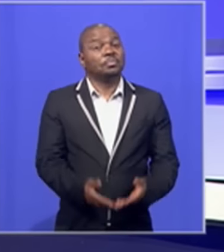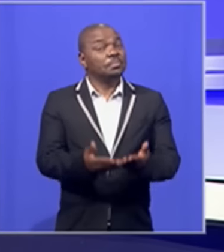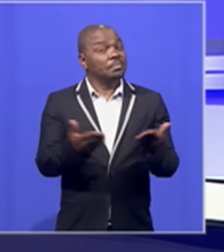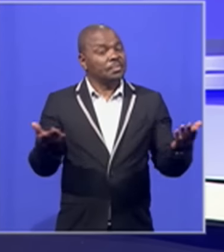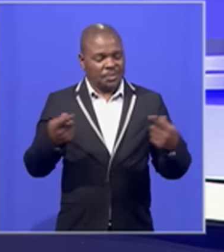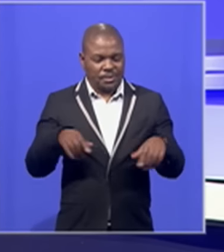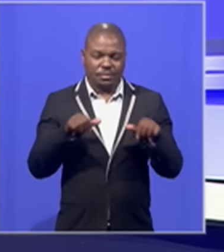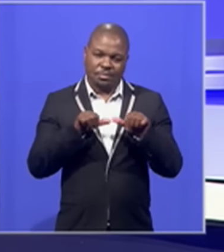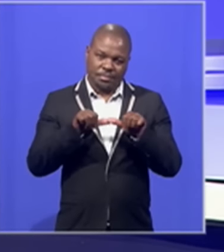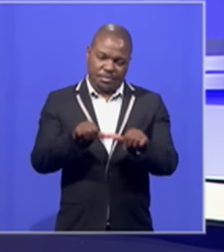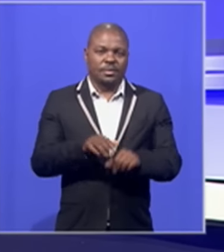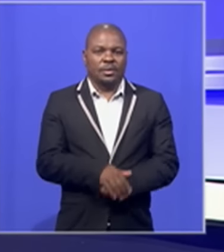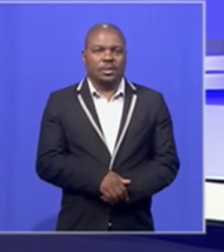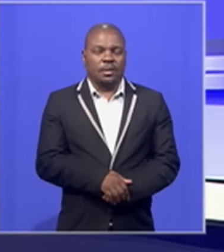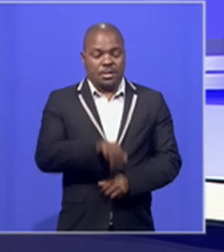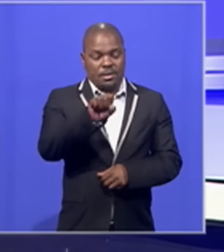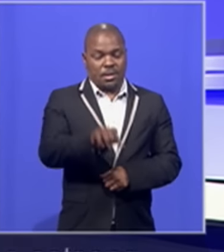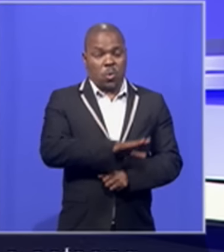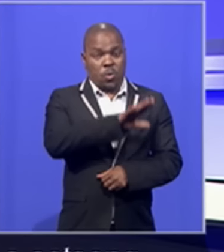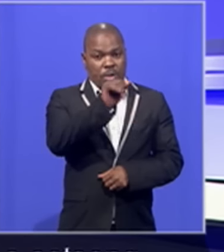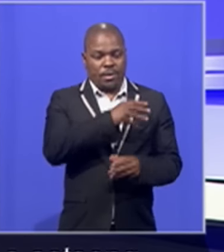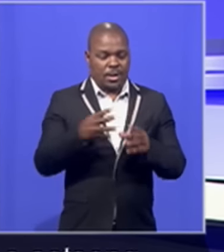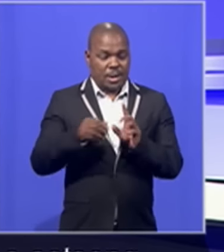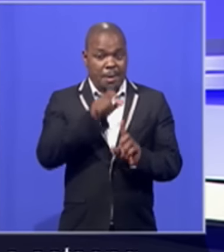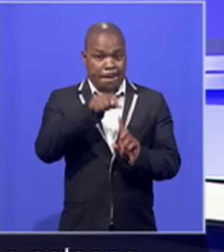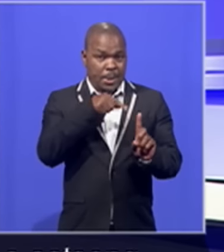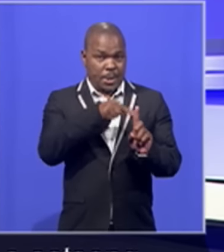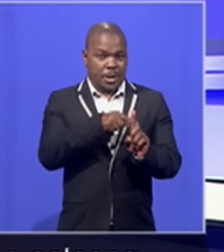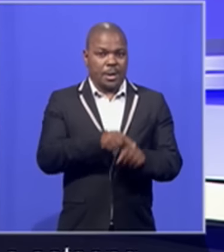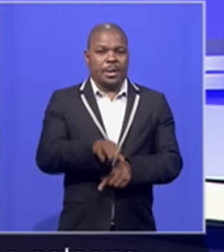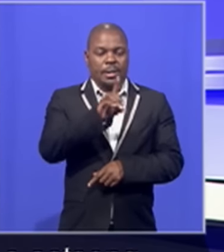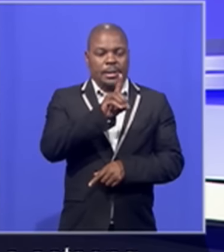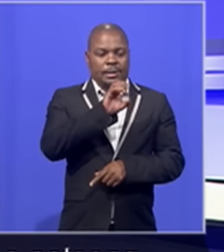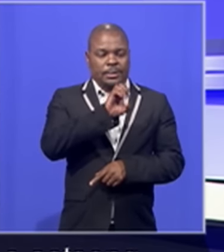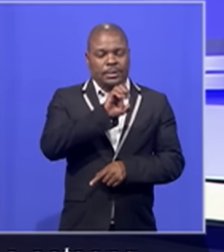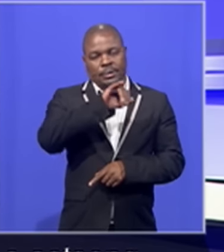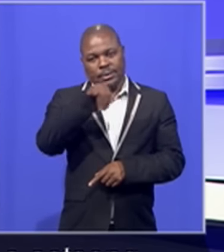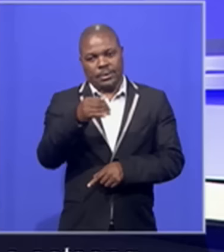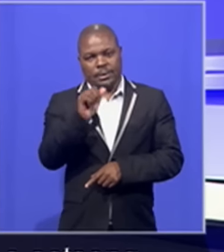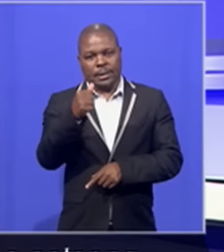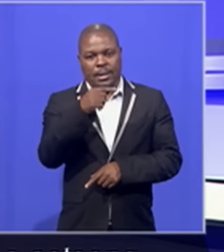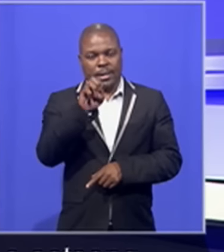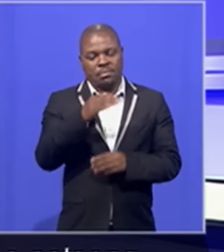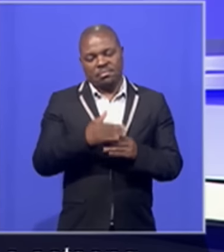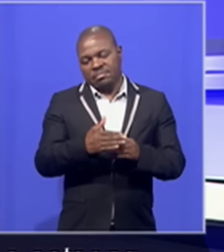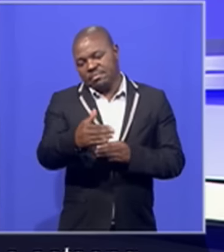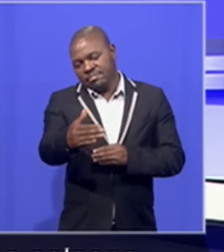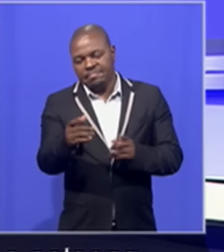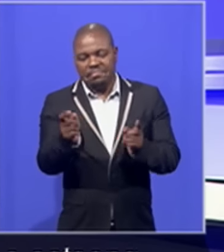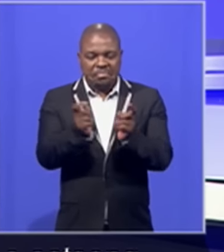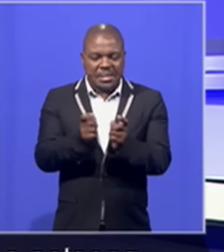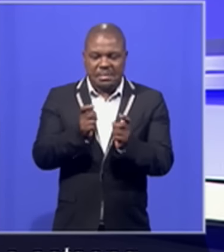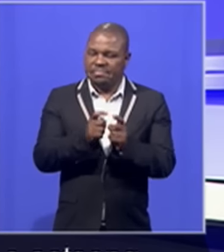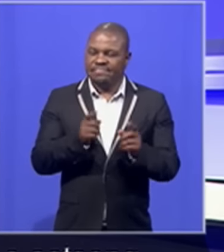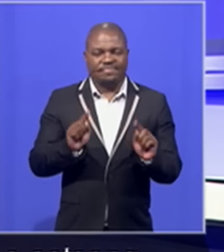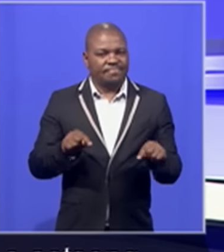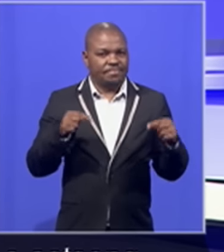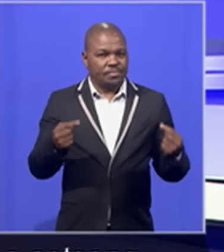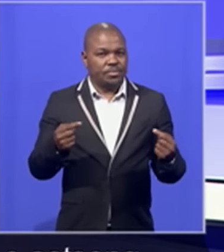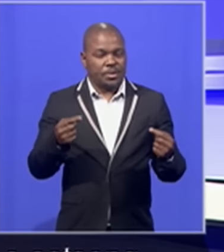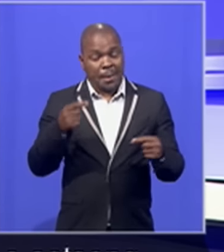Mothoetso re tswela pele. Loko ya Afrika Borwa Lut Dikgang o tlile go latlhegelwa ke metseletsele ya dikgakologo